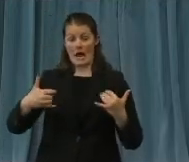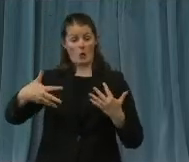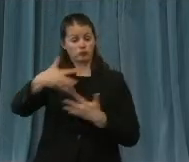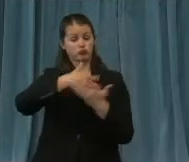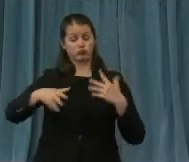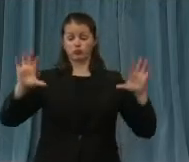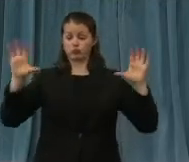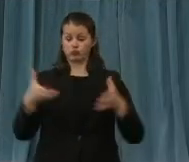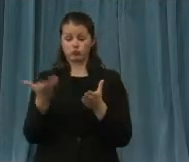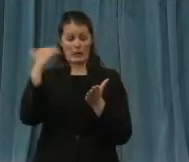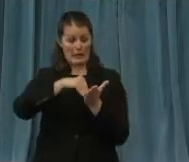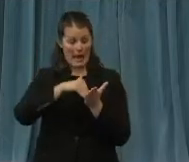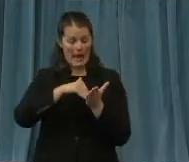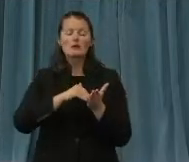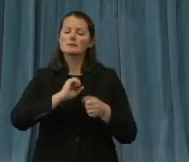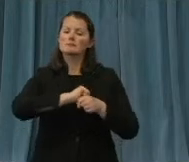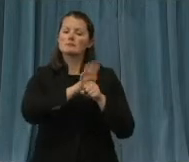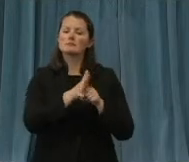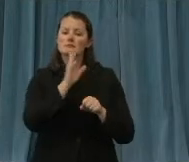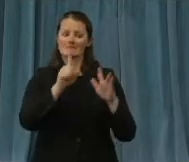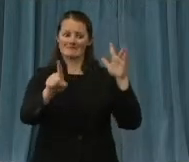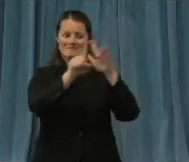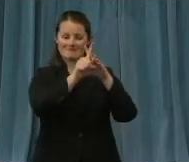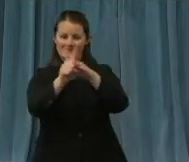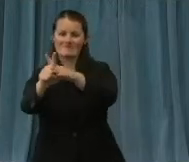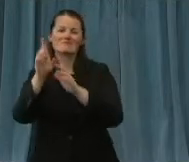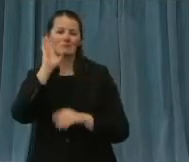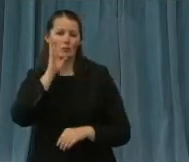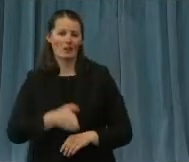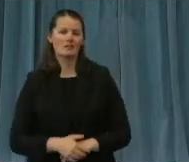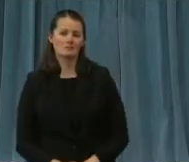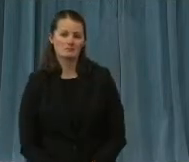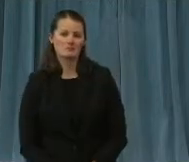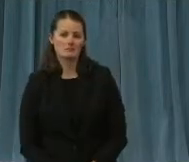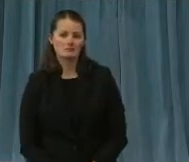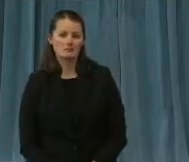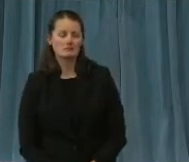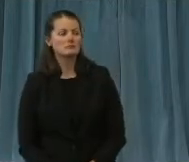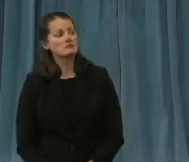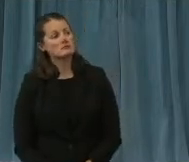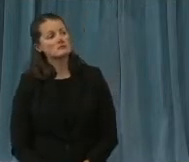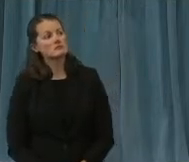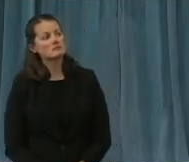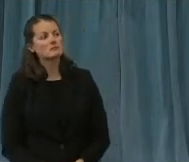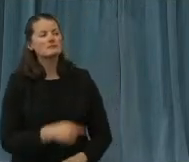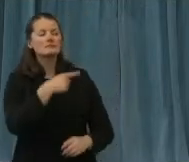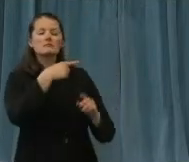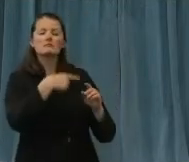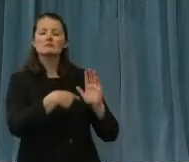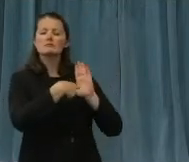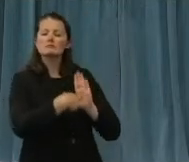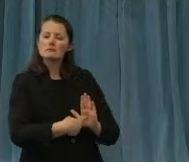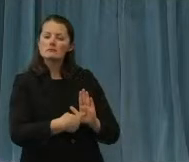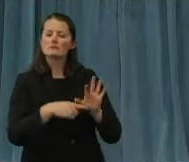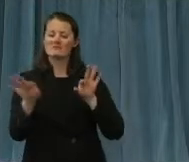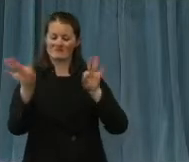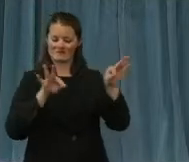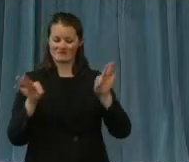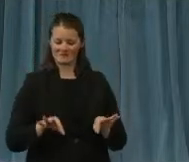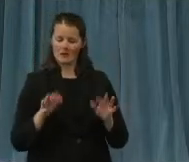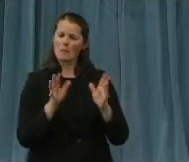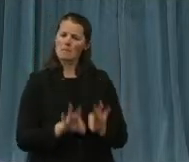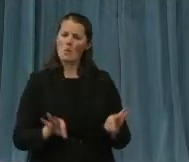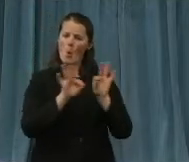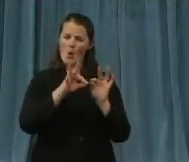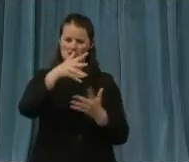This next slide is really a visualization to talk about the powers of social distancing. And you'll see on the first